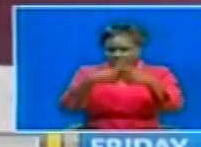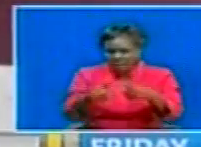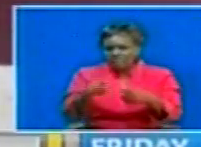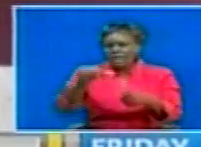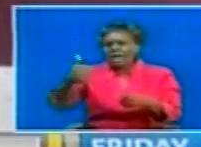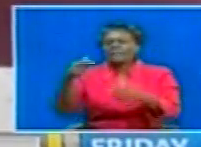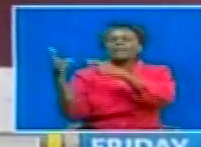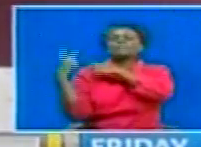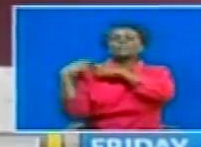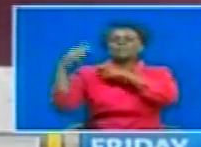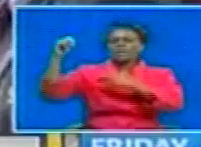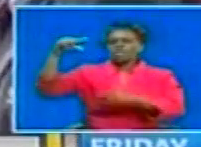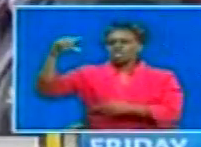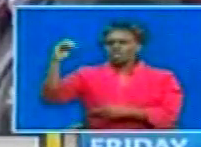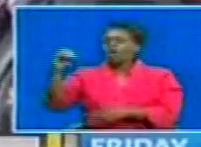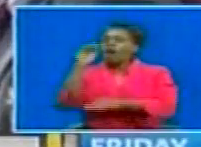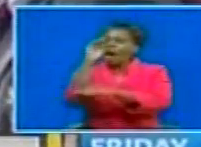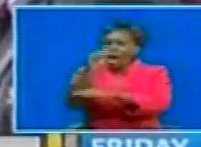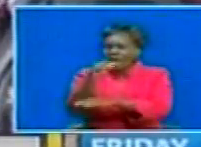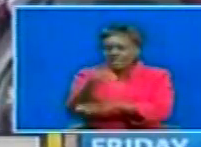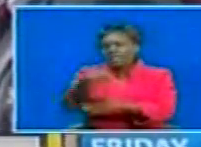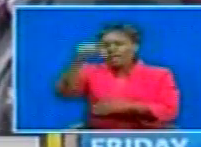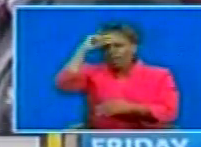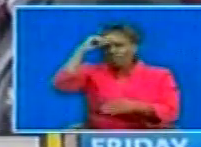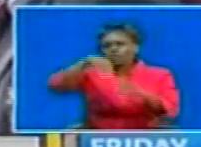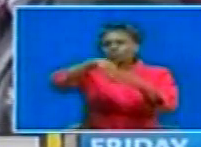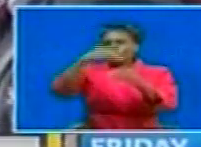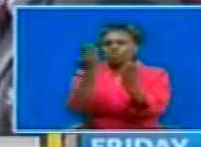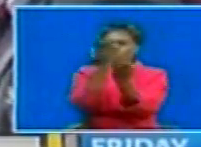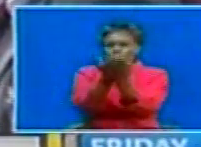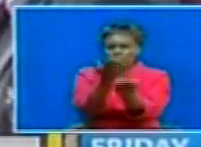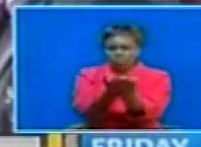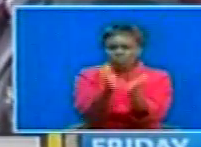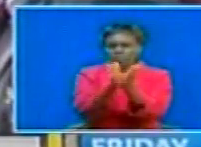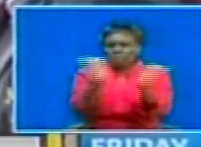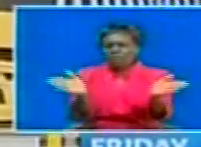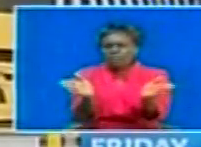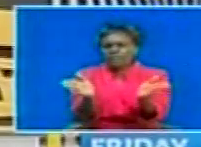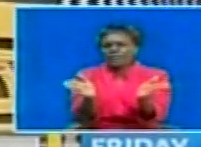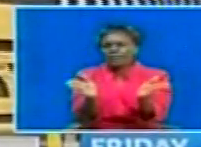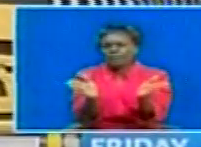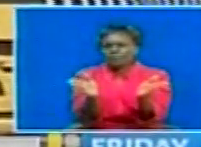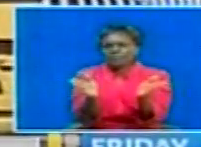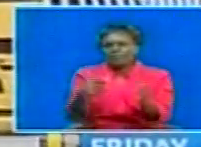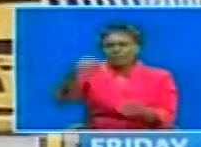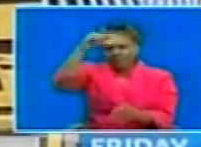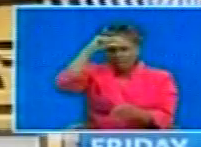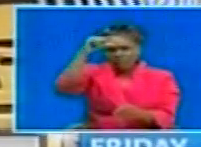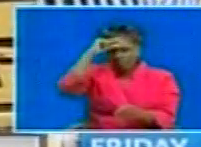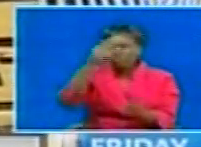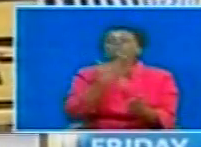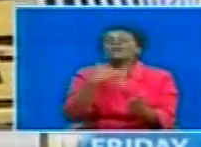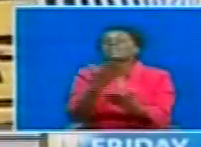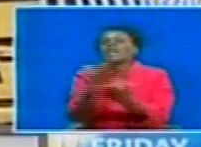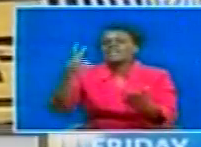stakeholders in the NGO sector have asked the government to withdraw the proposed amendments to Public Benefit Organizations Act. The government wants any